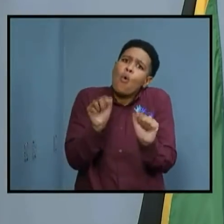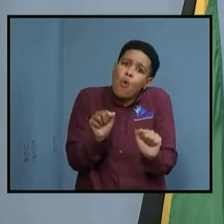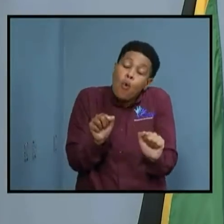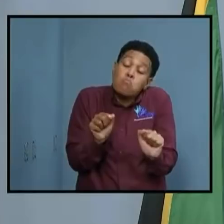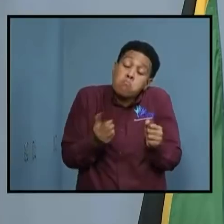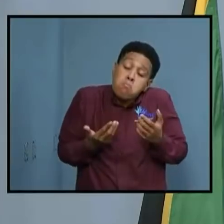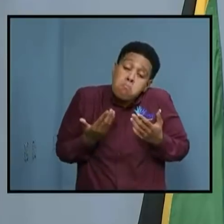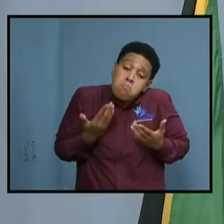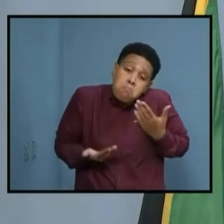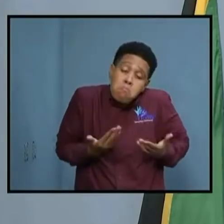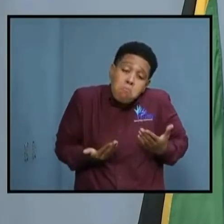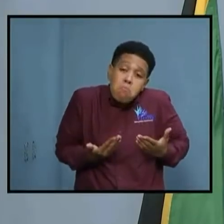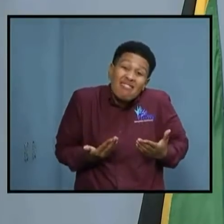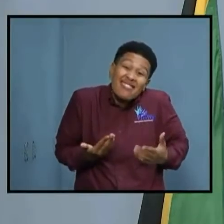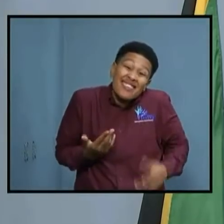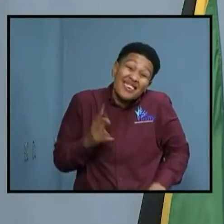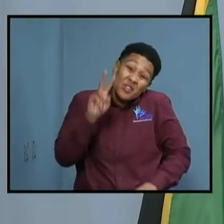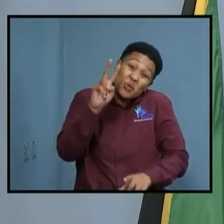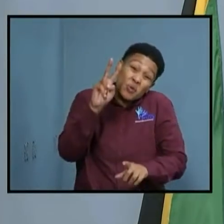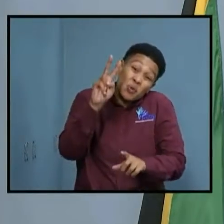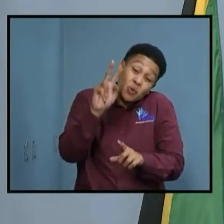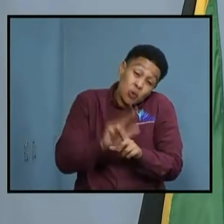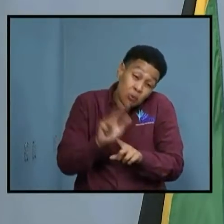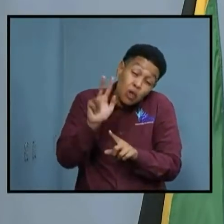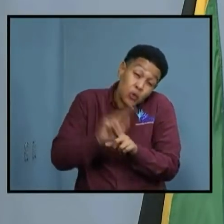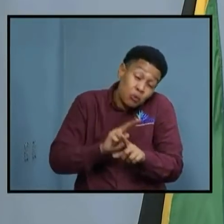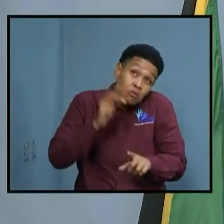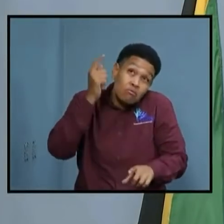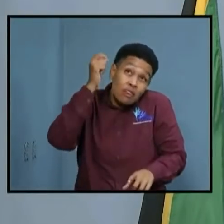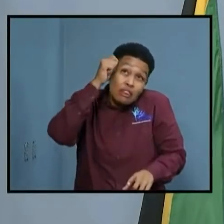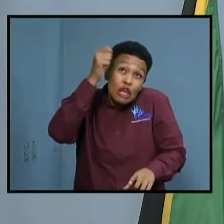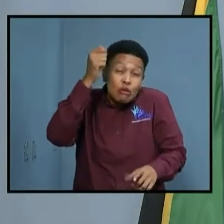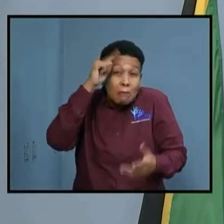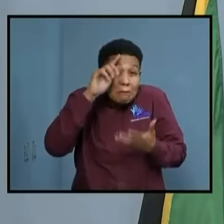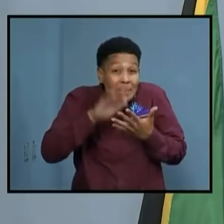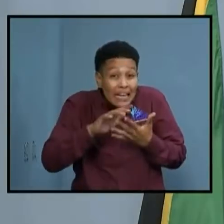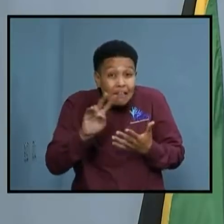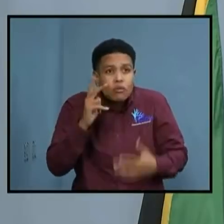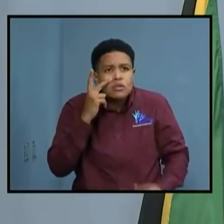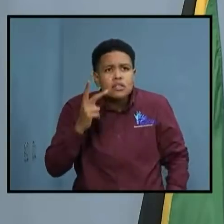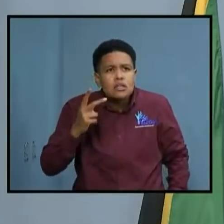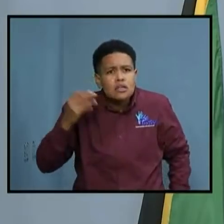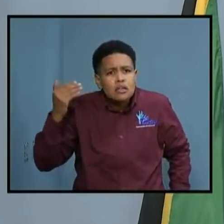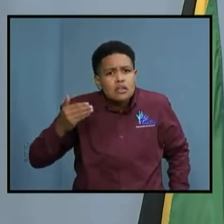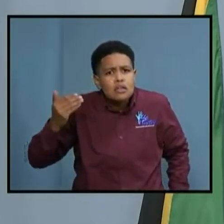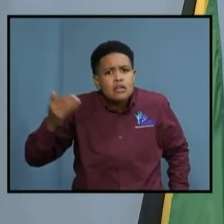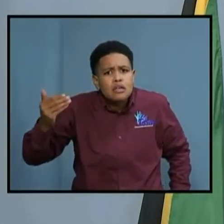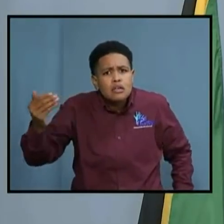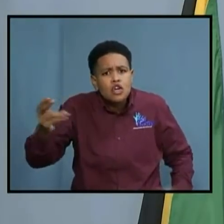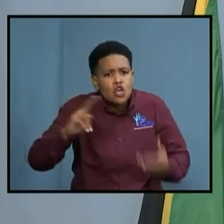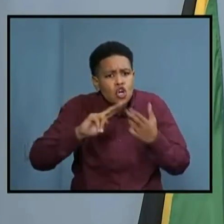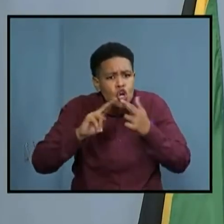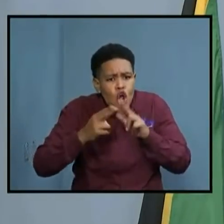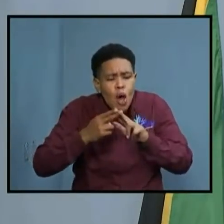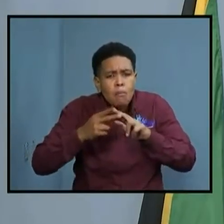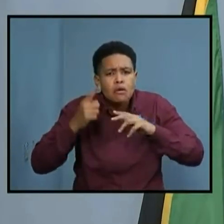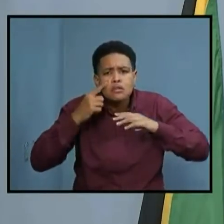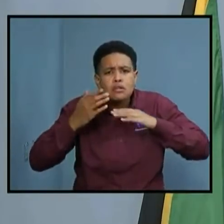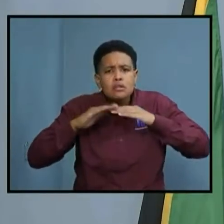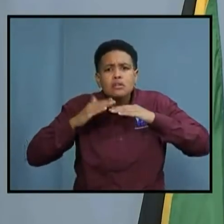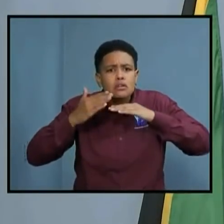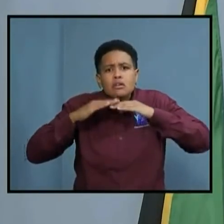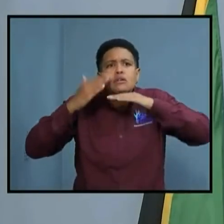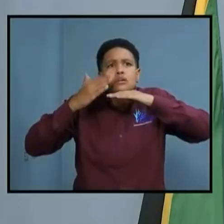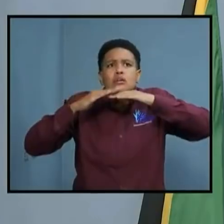theoretically take about 2 to 3 months, where you see constant numbers or even increasing